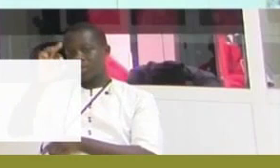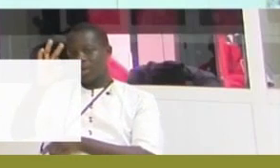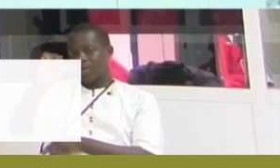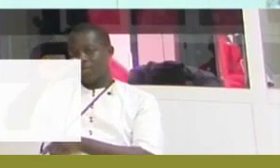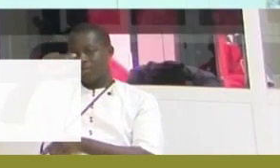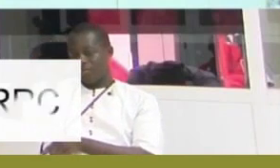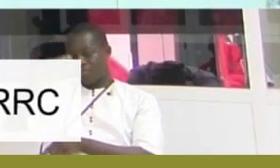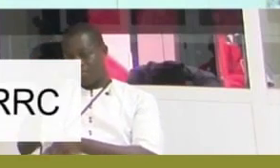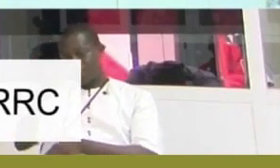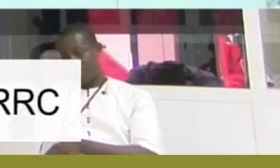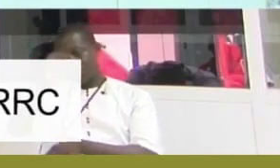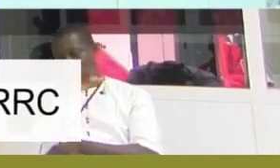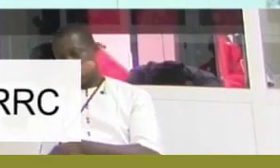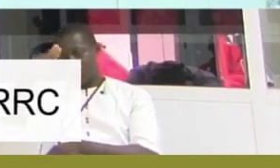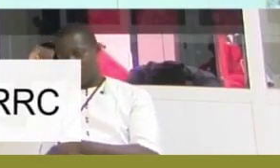Lieutenant Mustafa Sane.